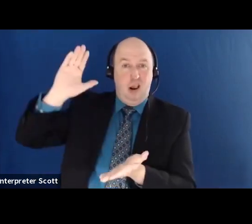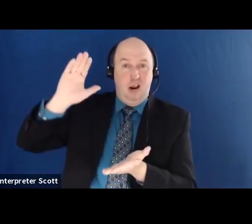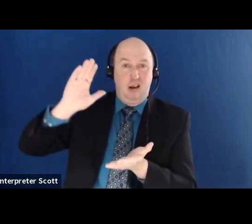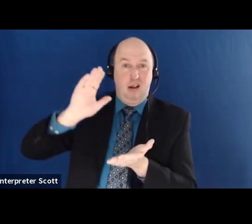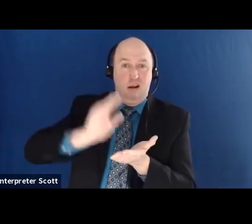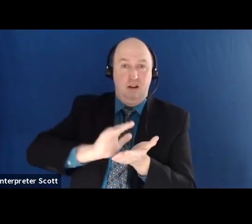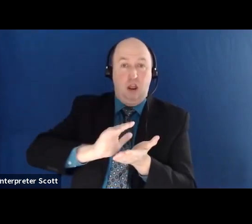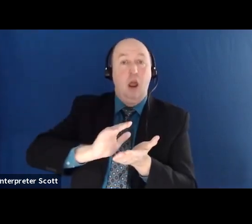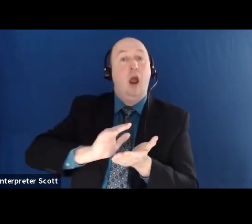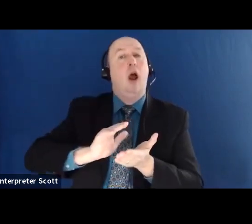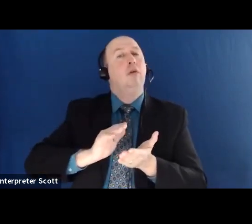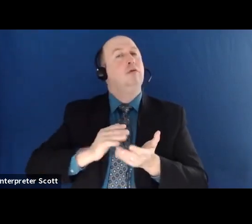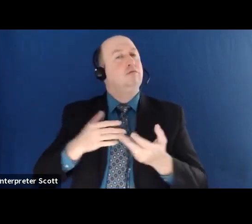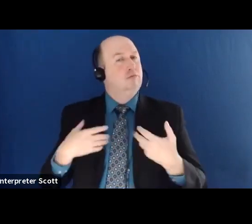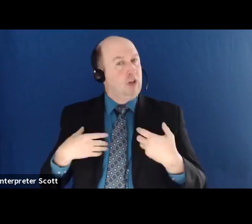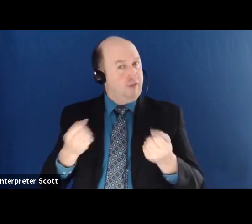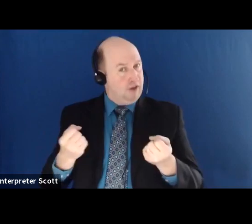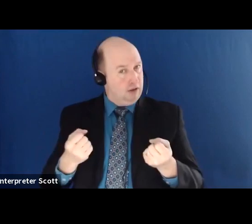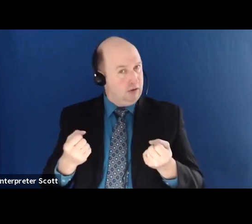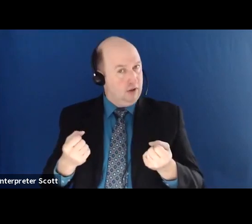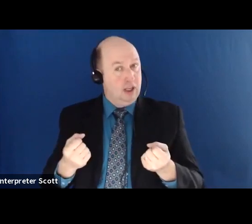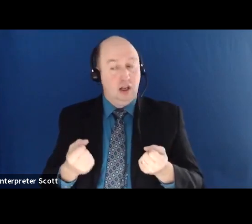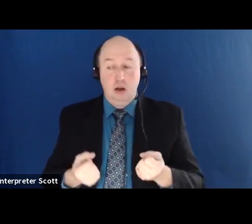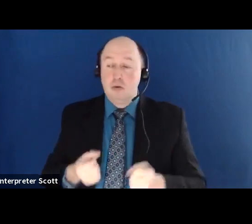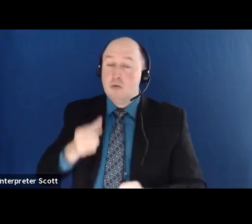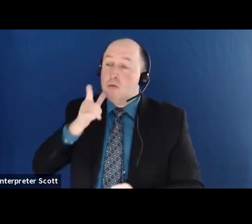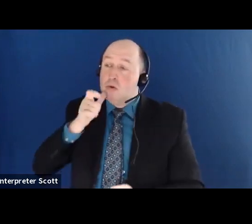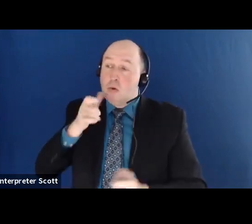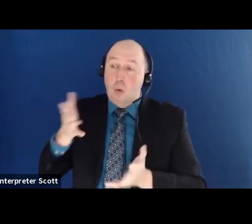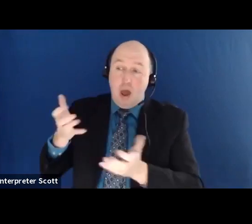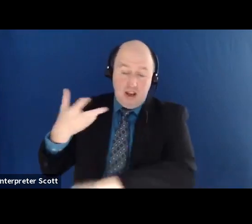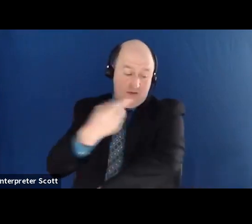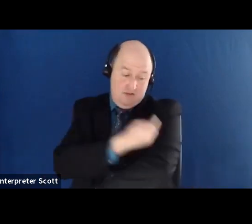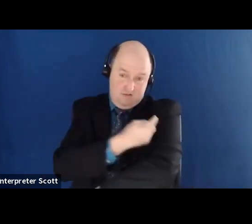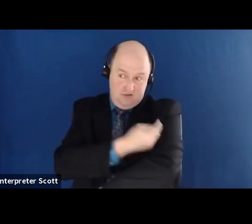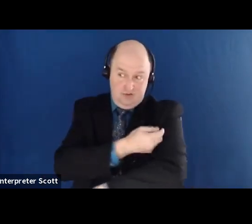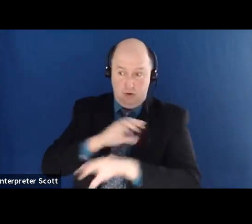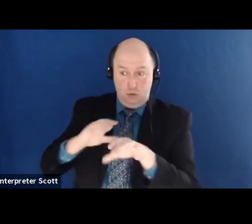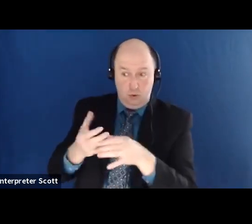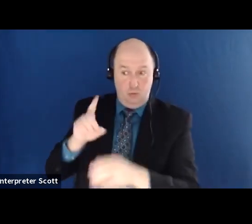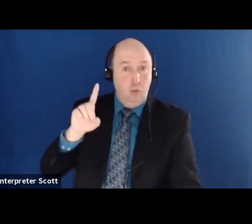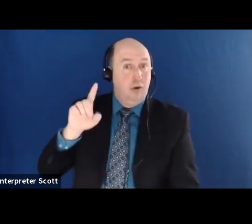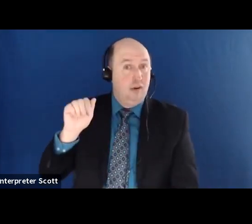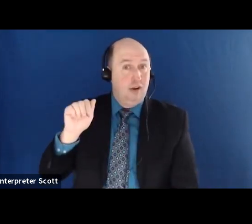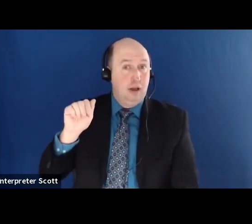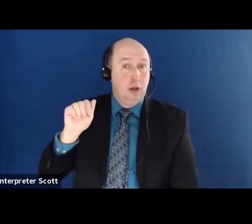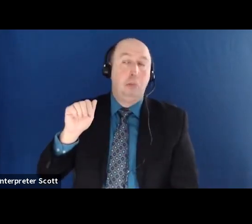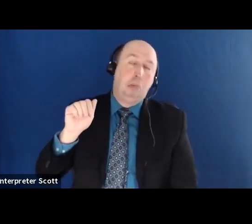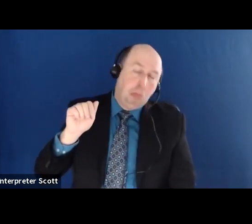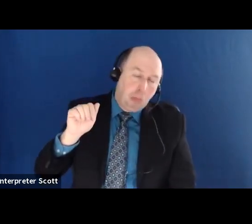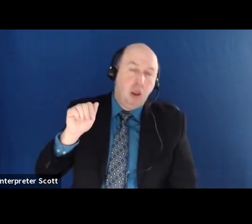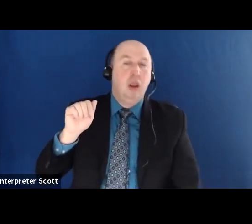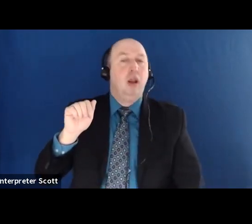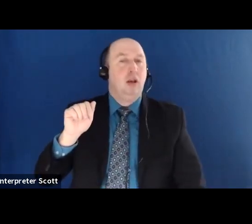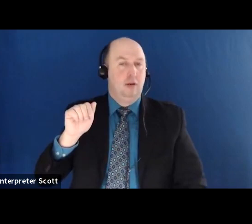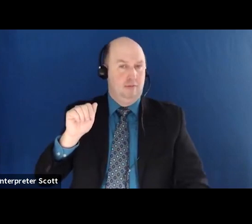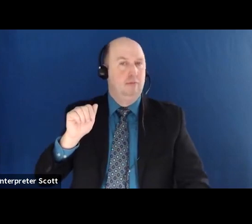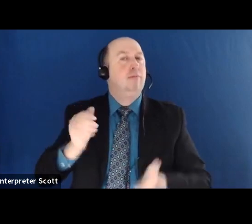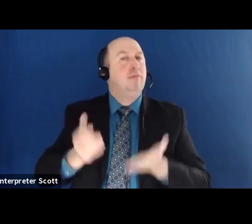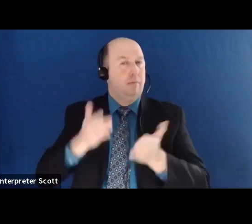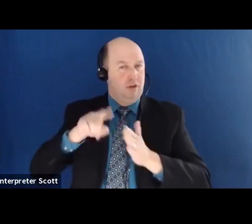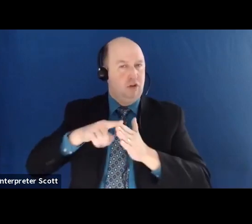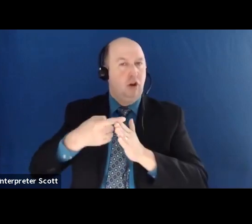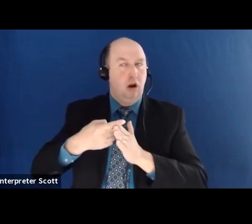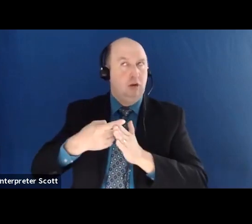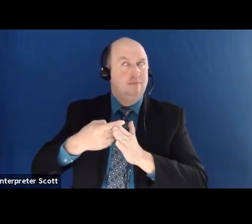we're pretty confident now, again, those individuals who wanted to be vaccinated, who were in the 1A category, we could probably start moving on to say, 1A